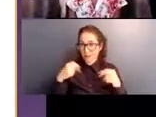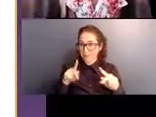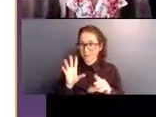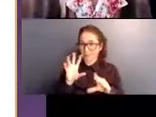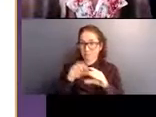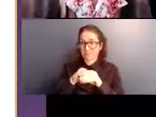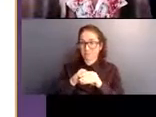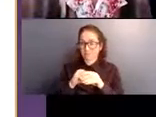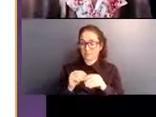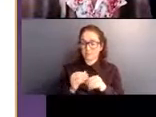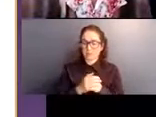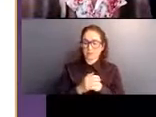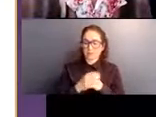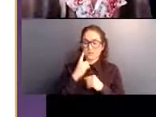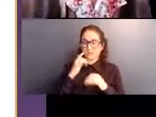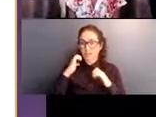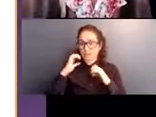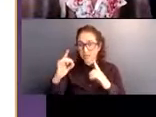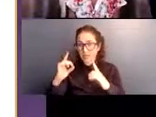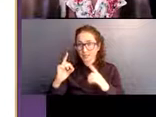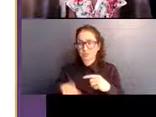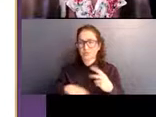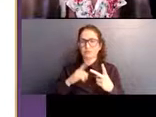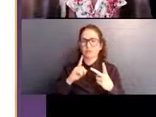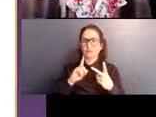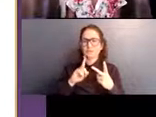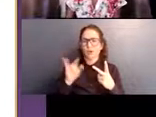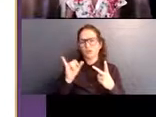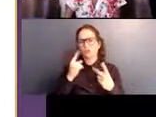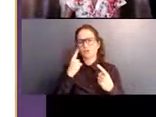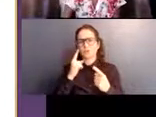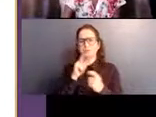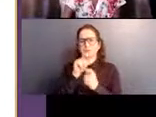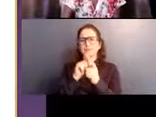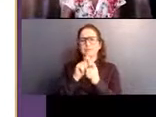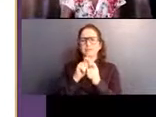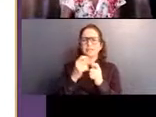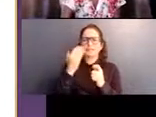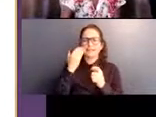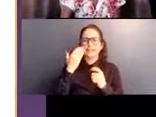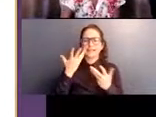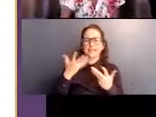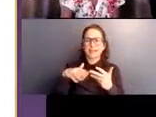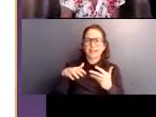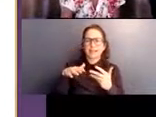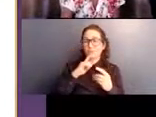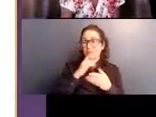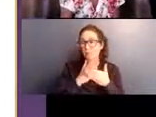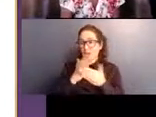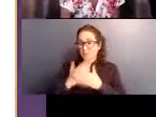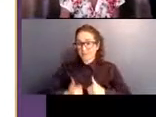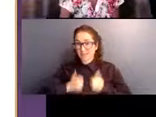participate in education and in certain certain areas of life if it were not